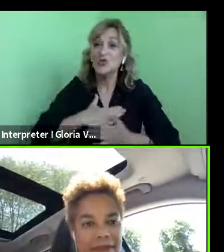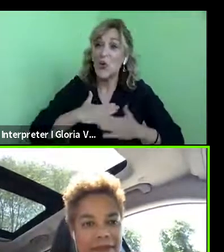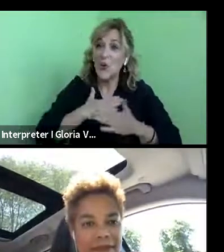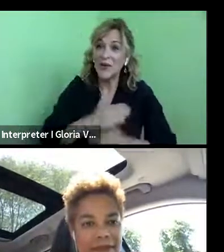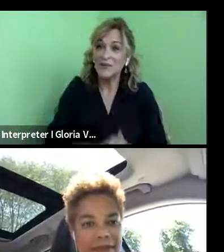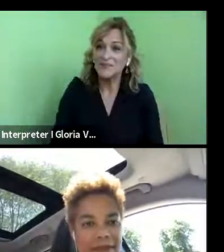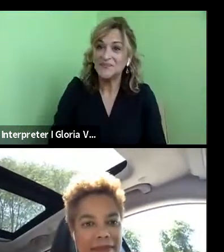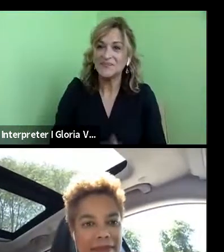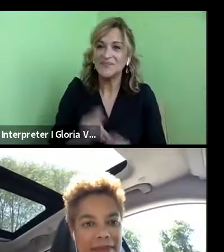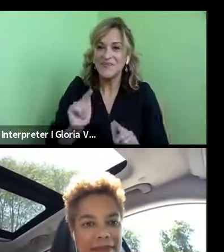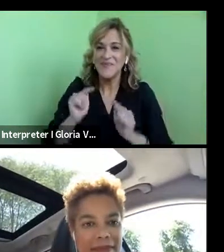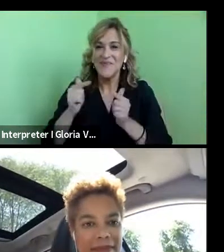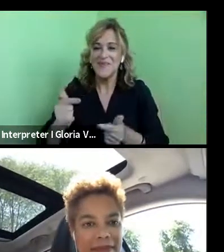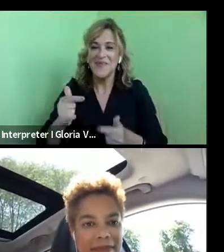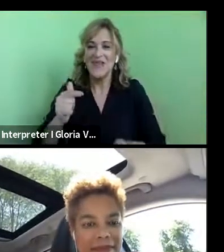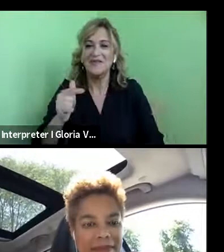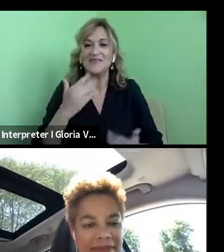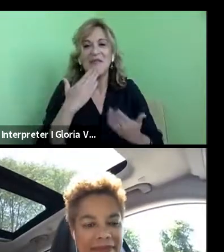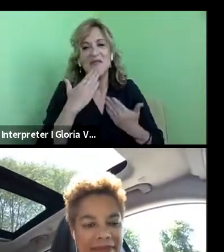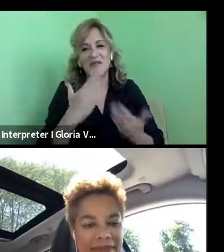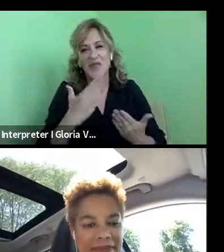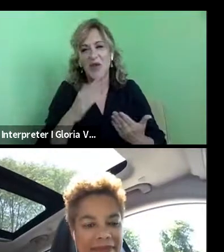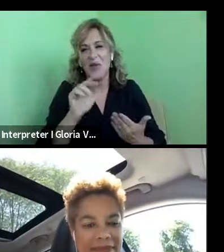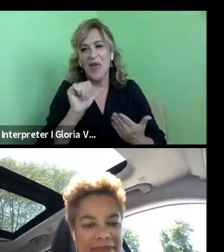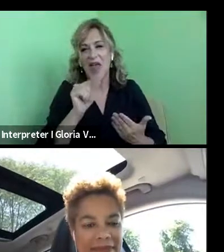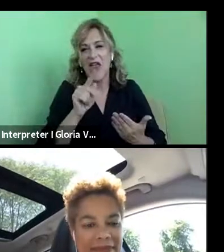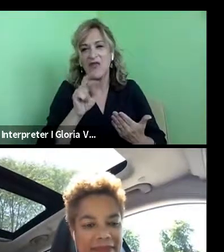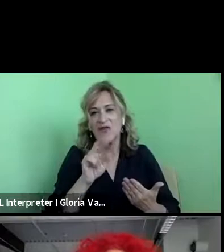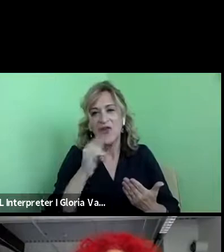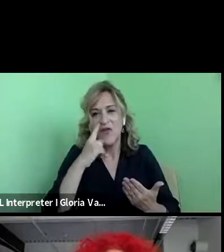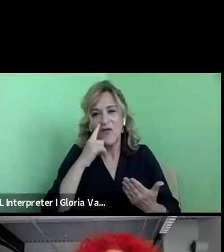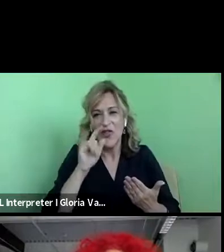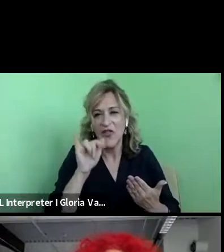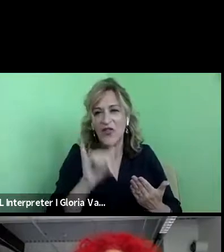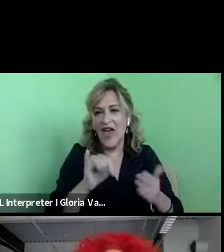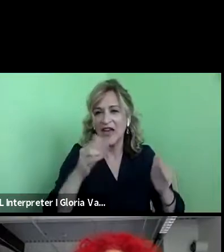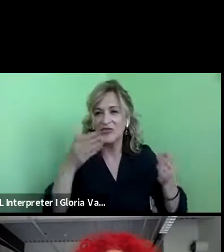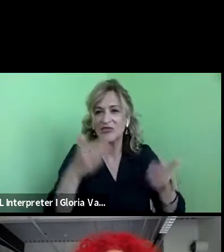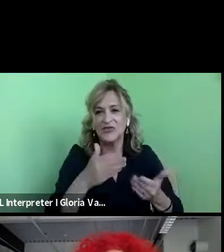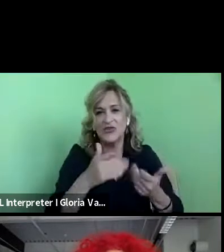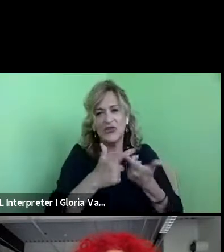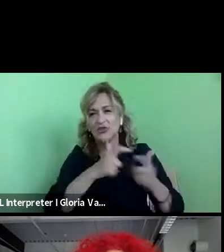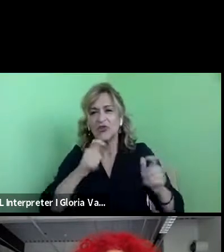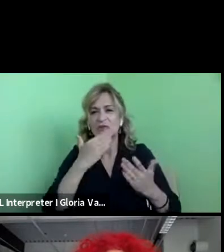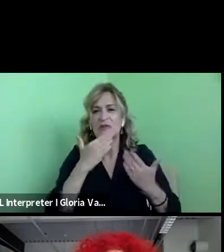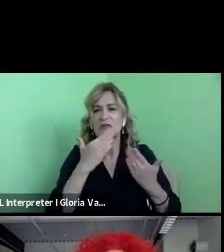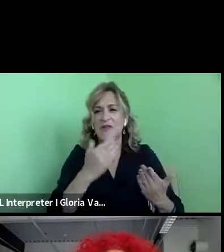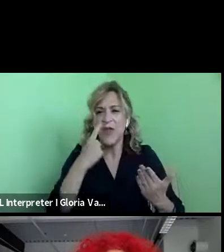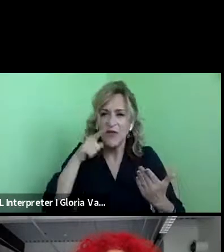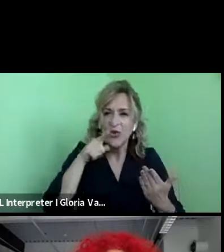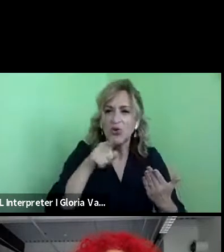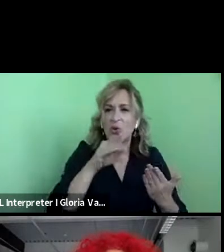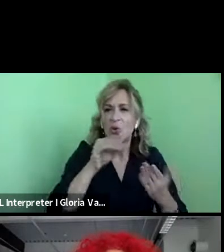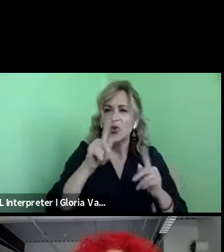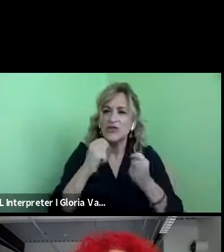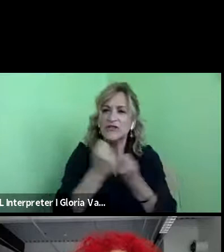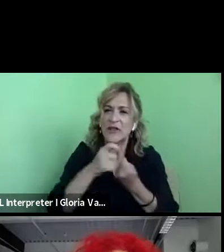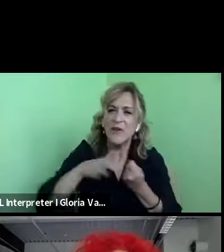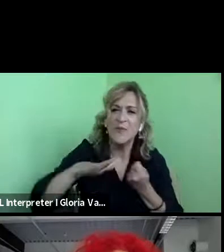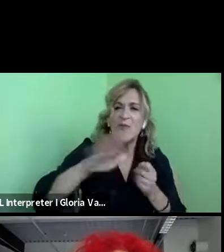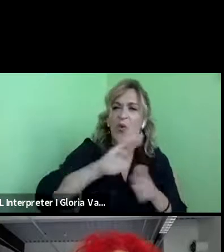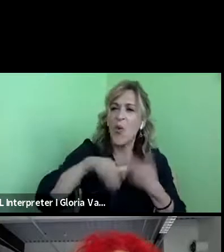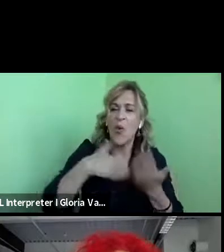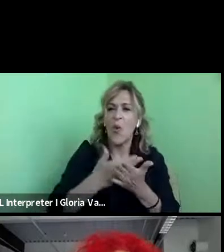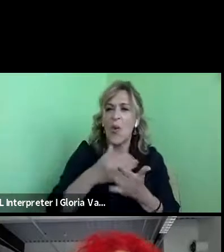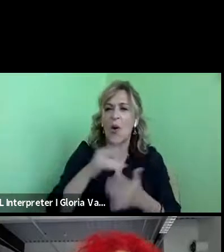Thank you, Avery, for that wonderful introduction, and a huge thank you to you and Darian and your whole team over at Park Avenue Armory